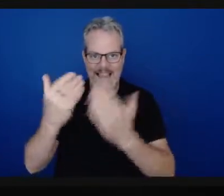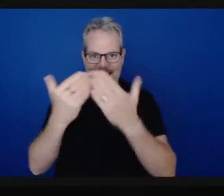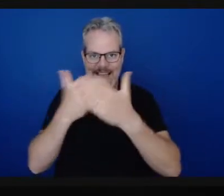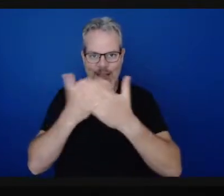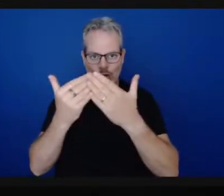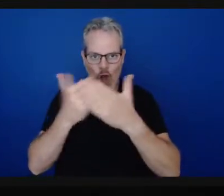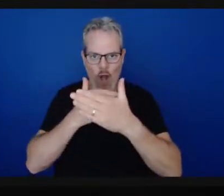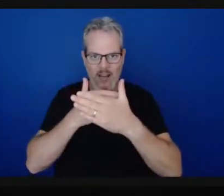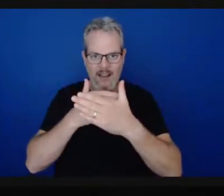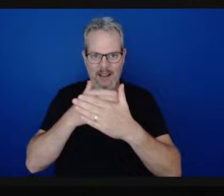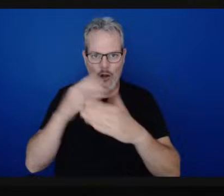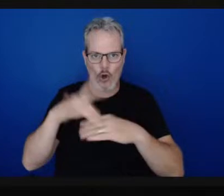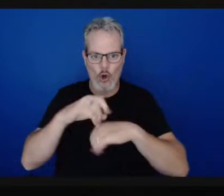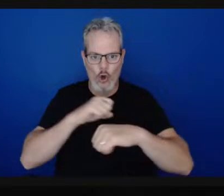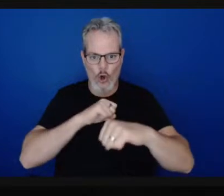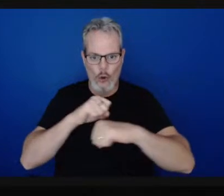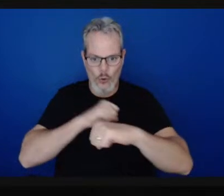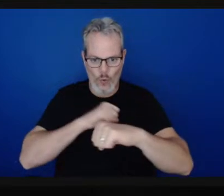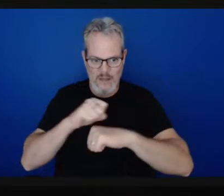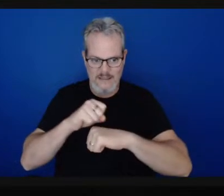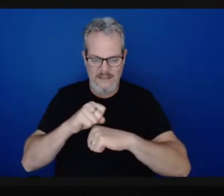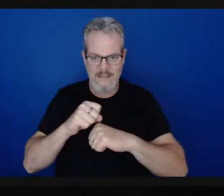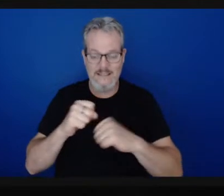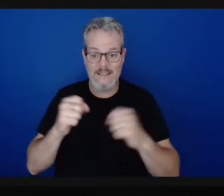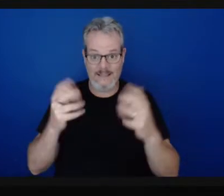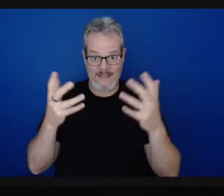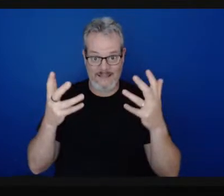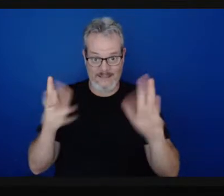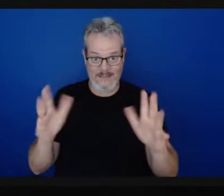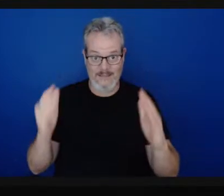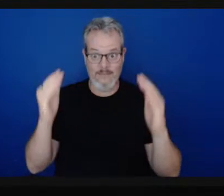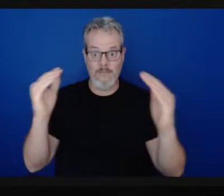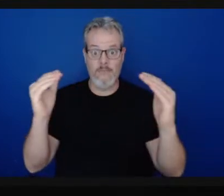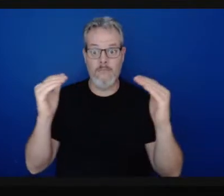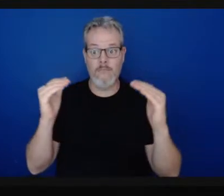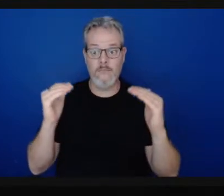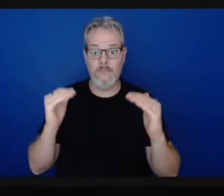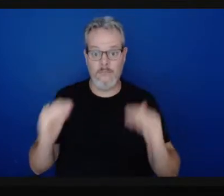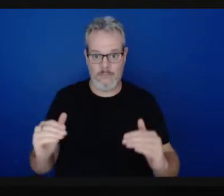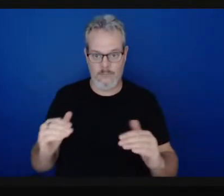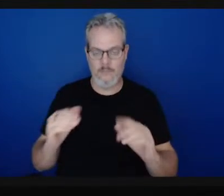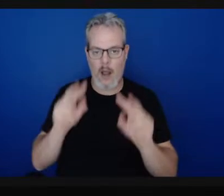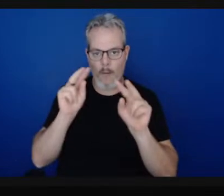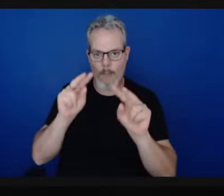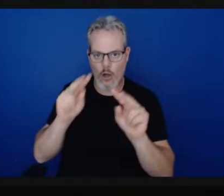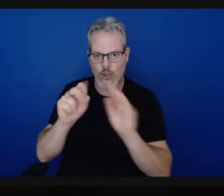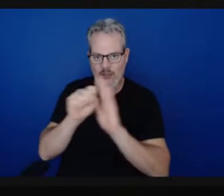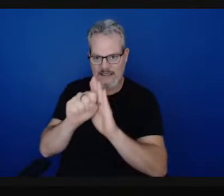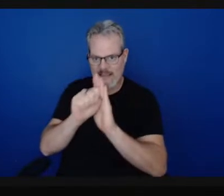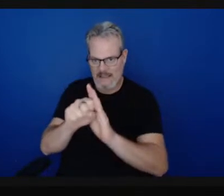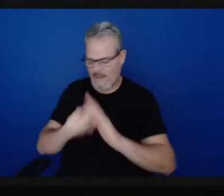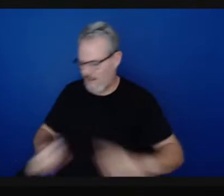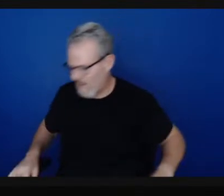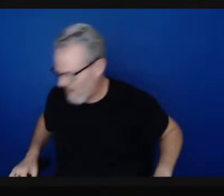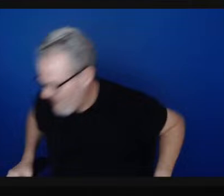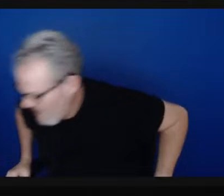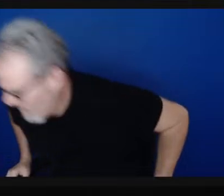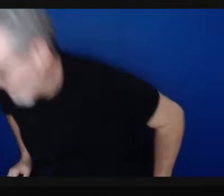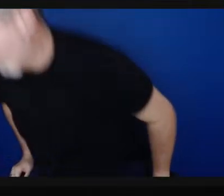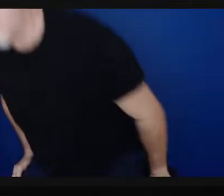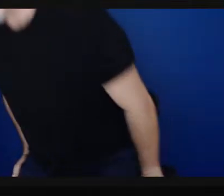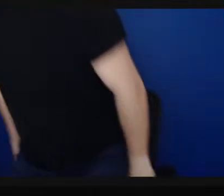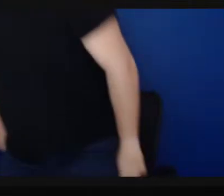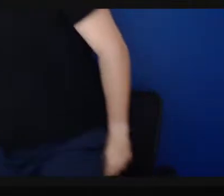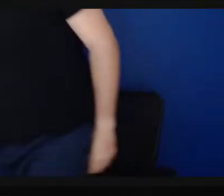flank. And with that said, we'll now go our monitoring signals on Kilauea here, and we'll run through